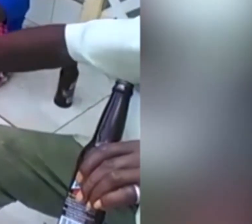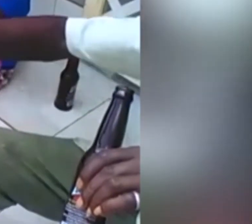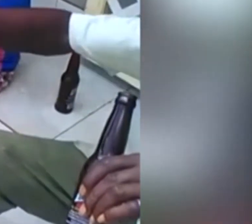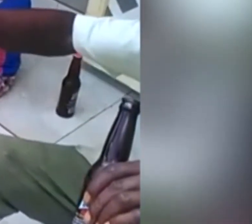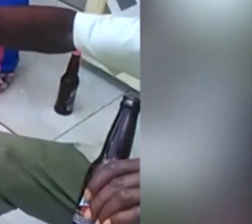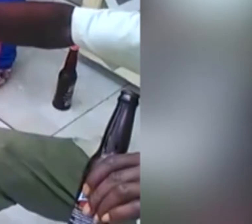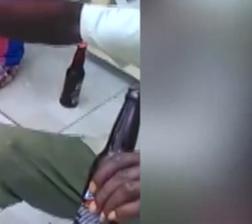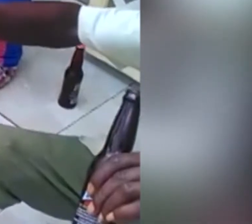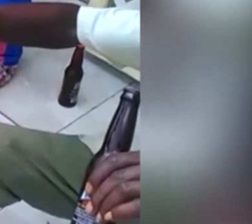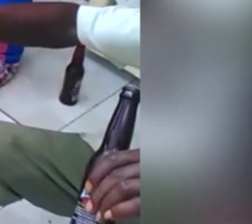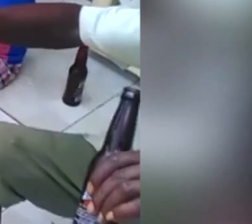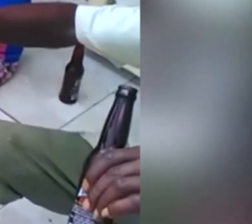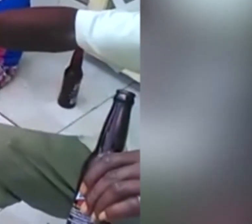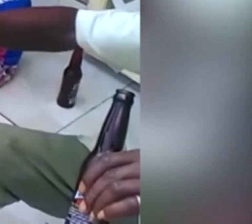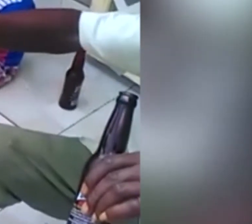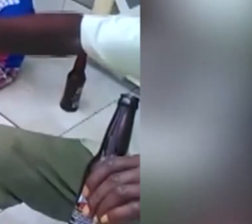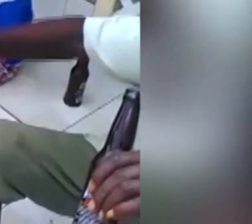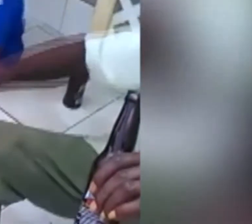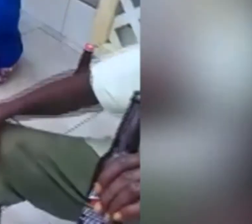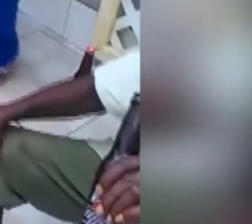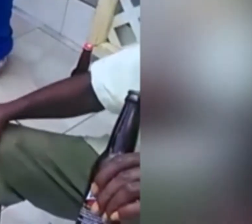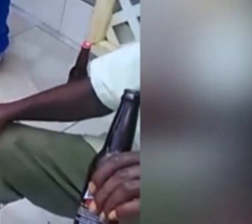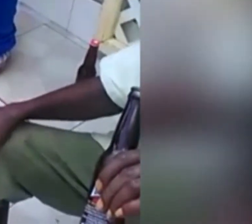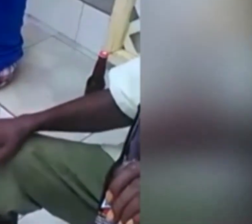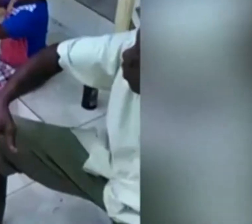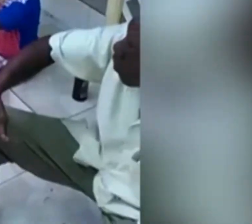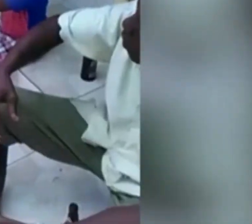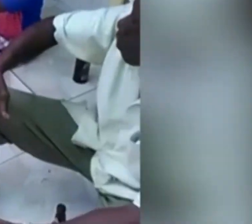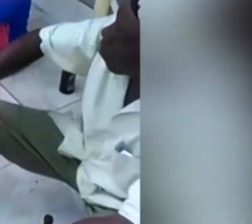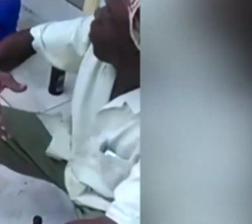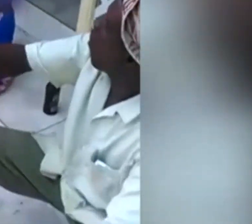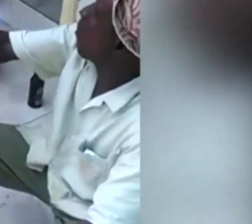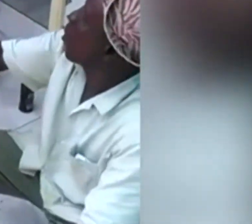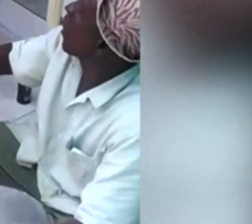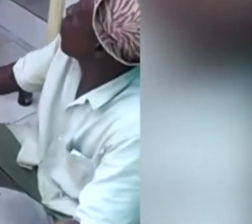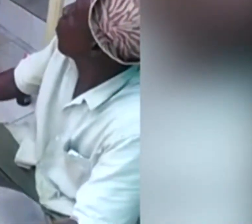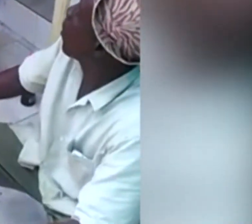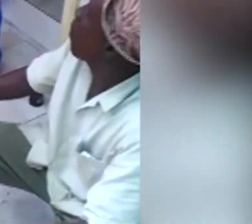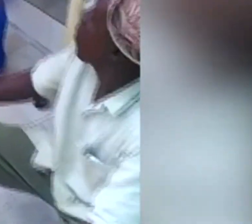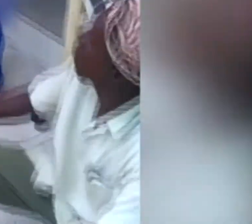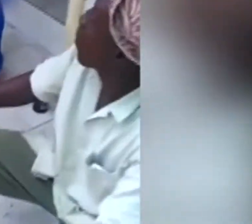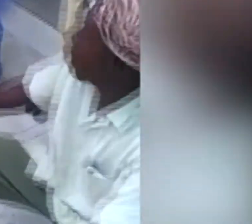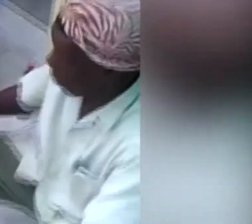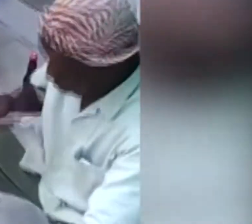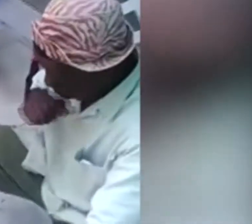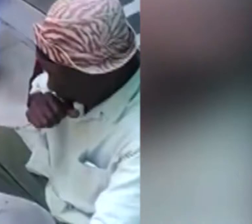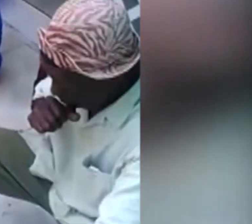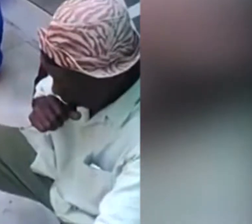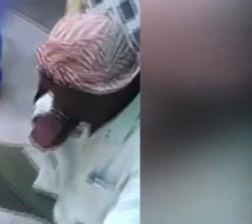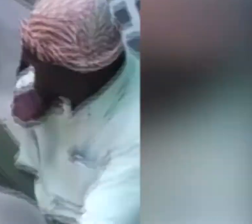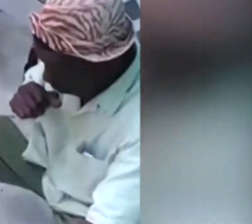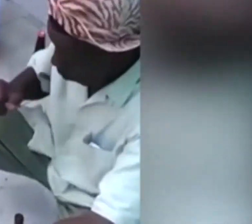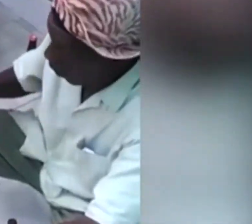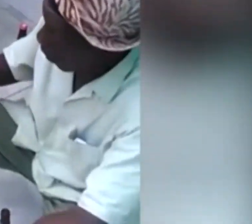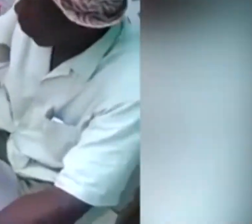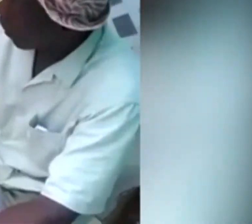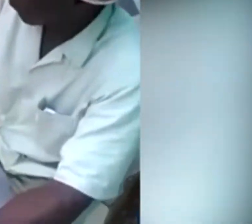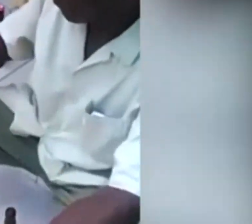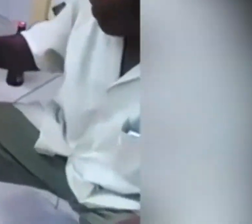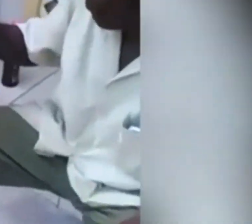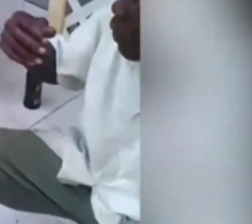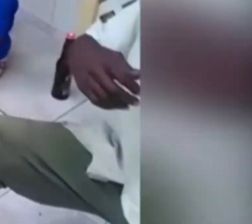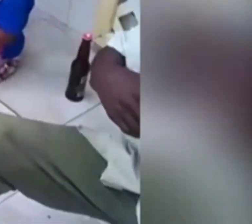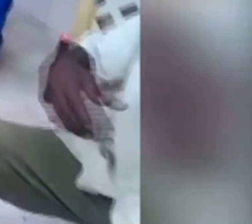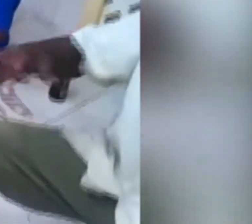to the Child Care Board, the authority is also conducting an internal investigation. And just yesterday, Banks Holdings